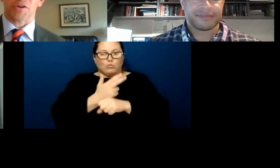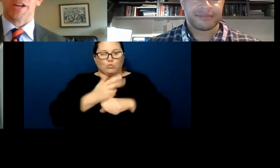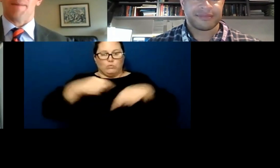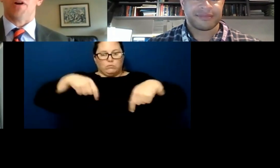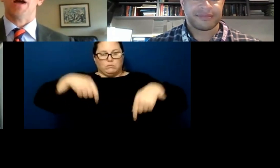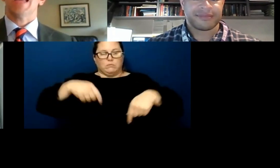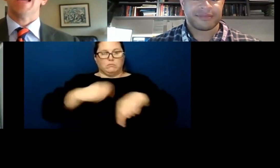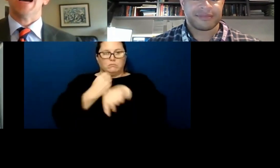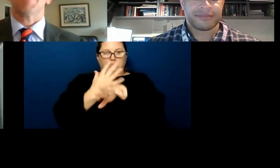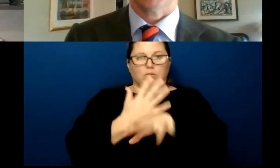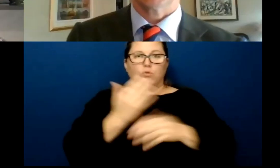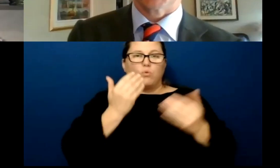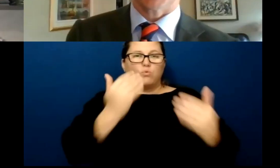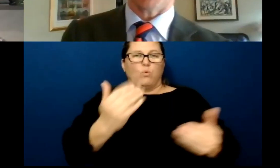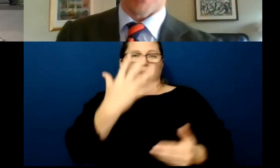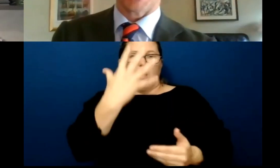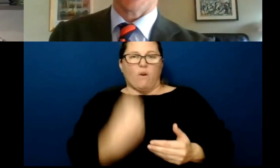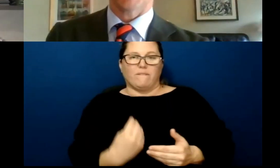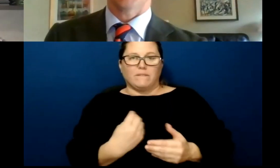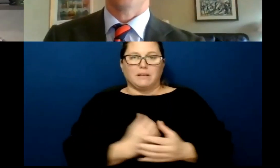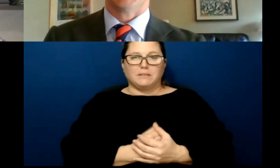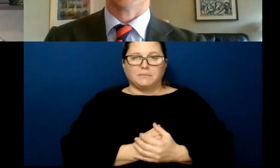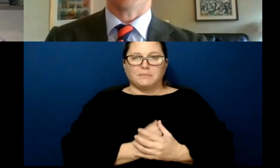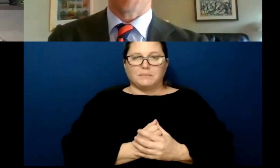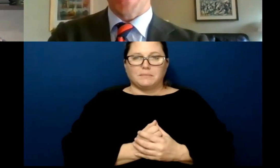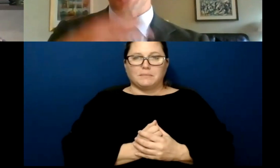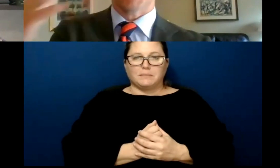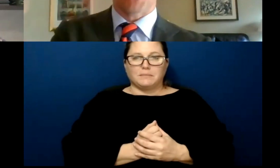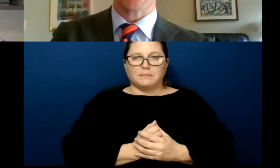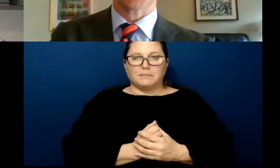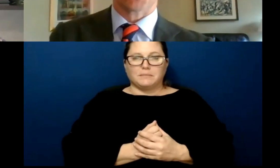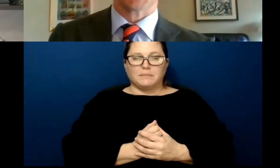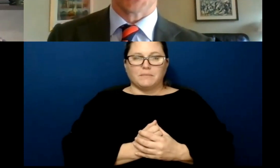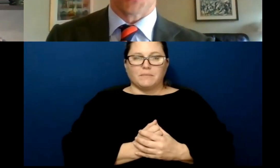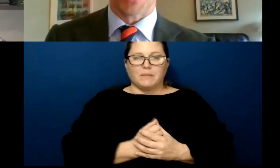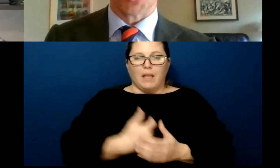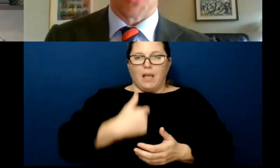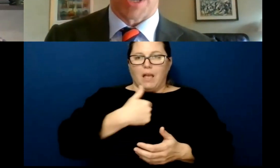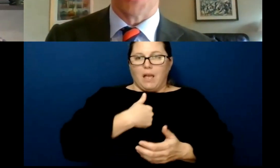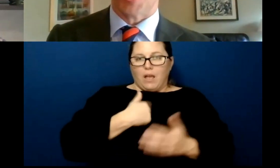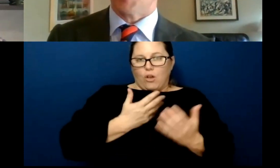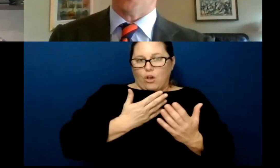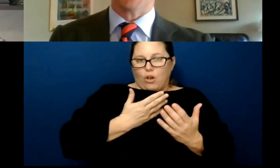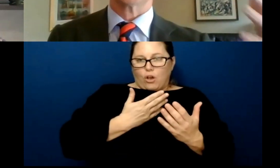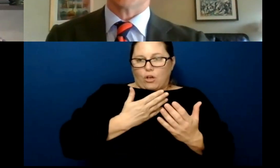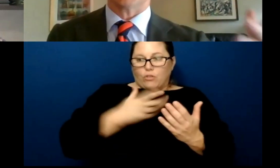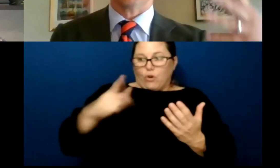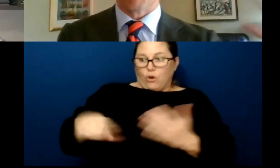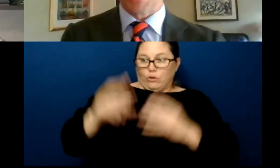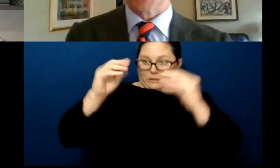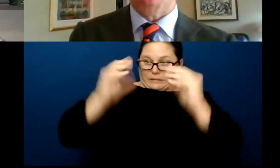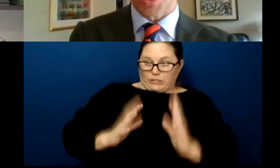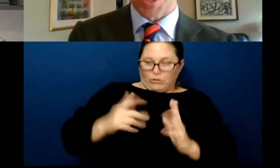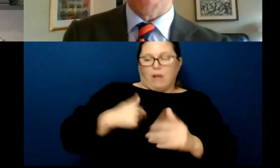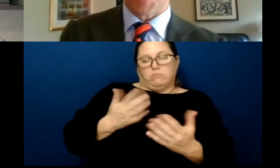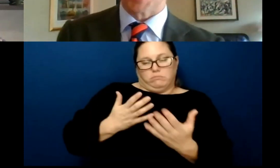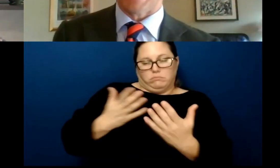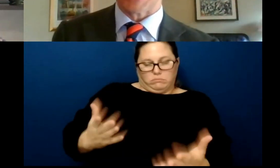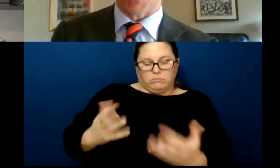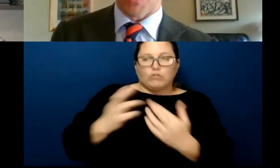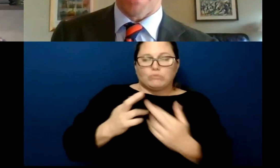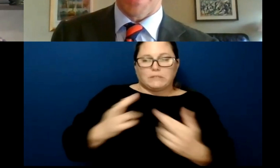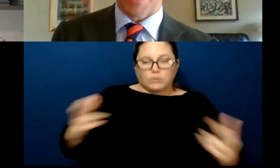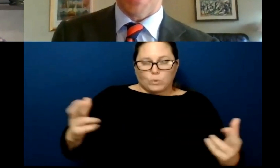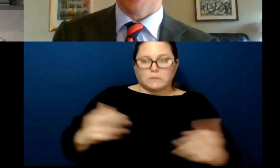and flip off your camera. I'm going to start by offering some resources to the instructors here. We always start with resources